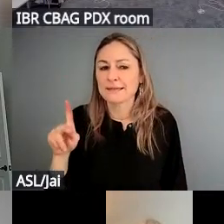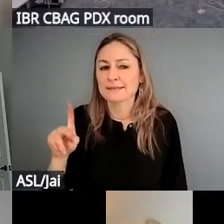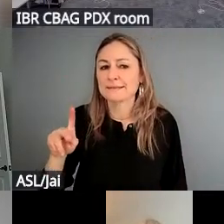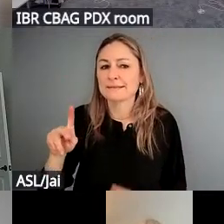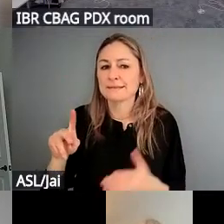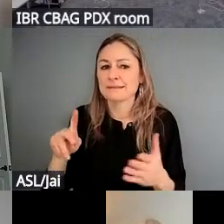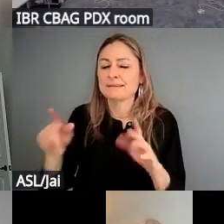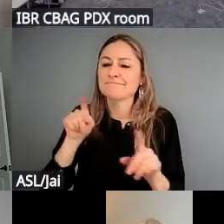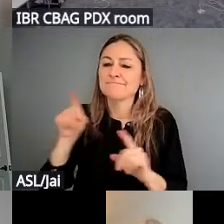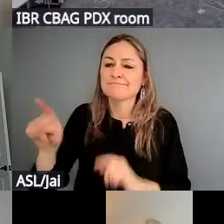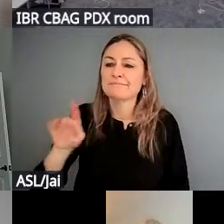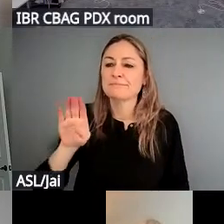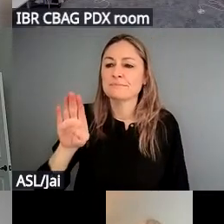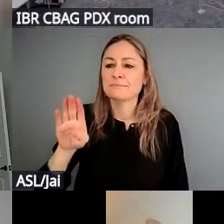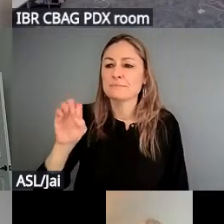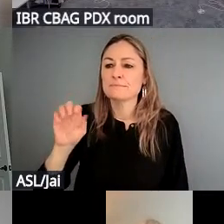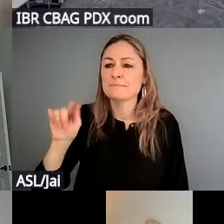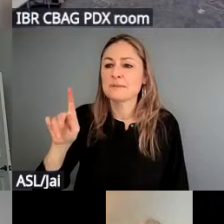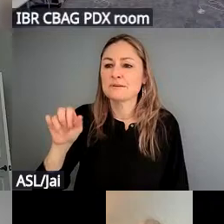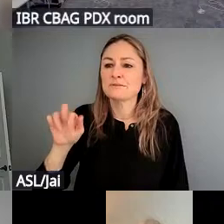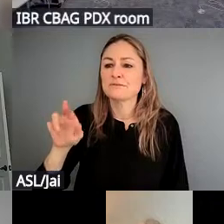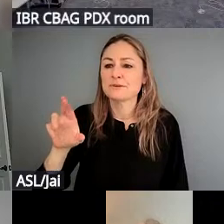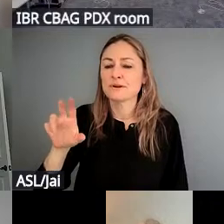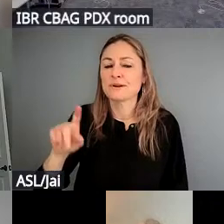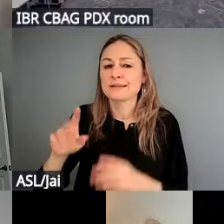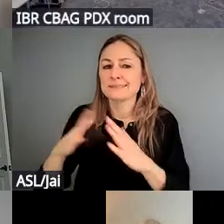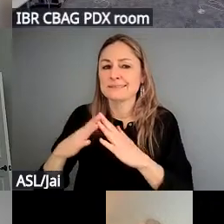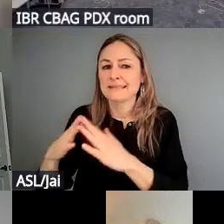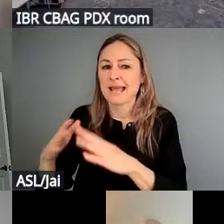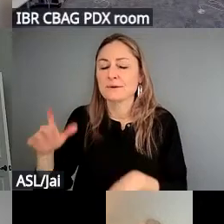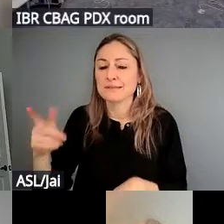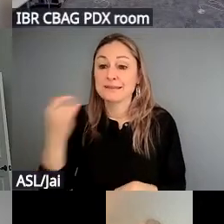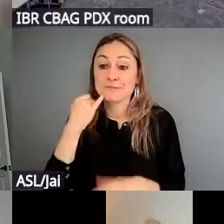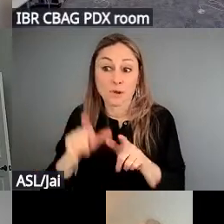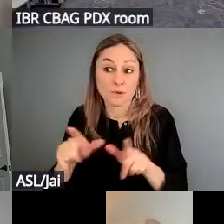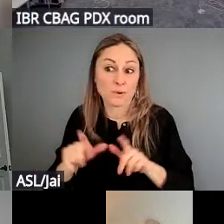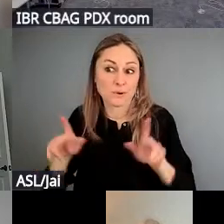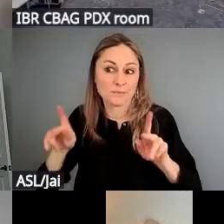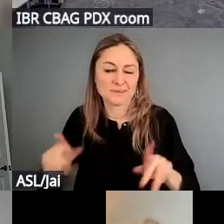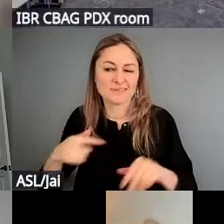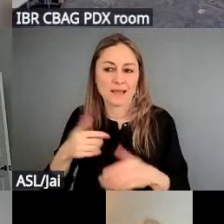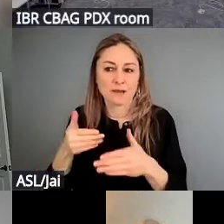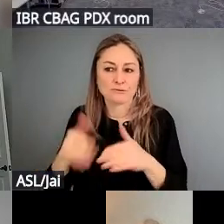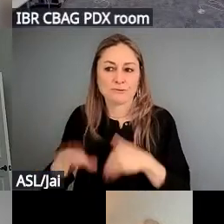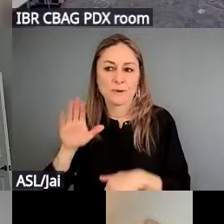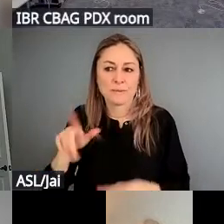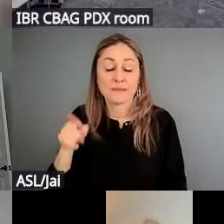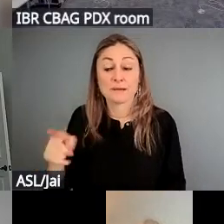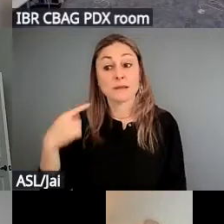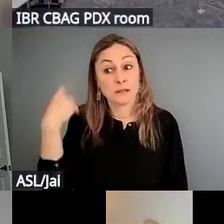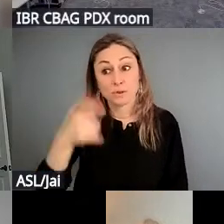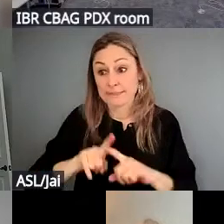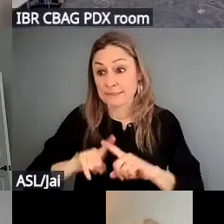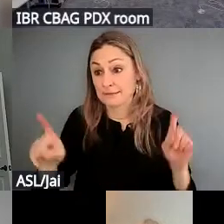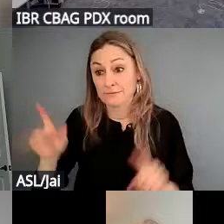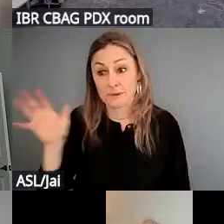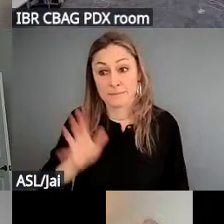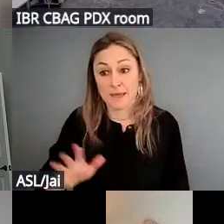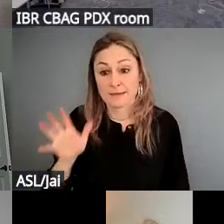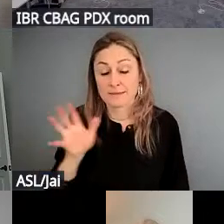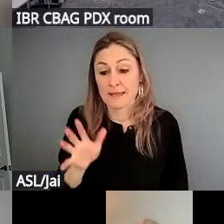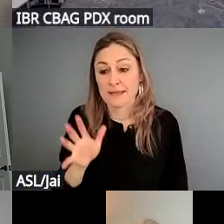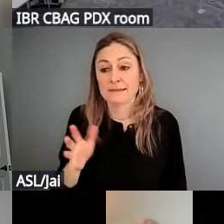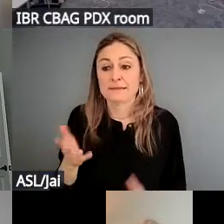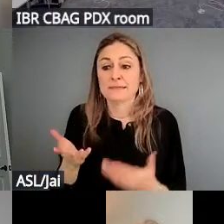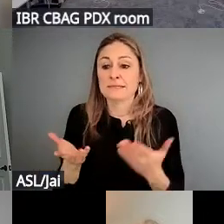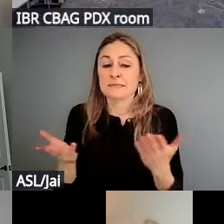in Beaverton by Oak Hills Elementary. So for those of you who are locals, that's where I grew up. It looked very different back then. The things that